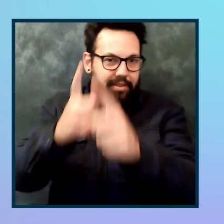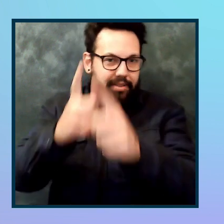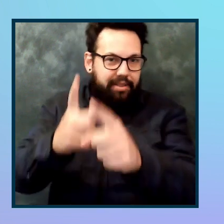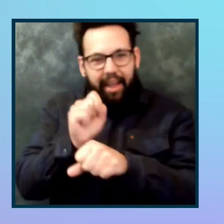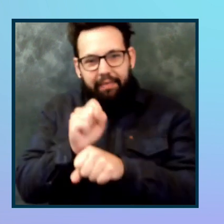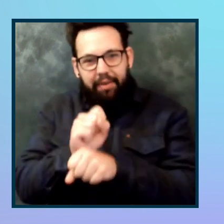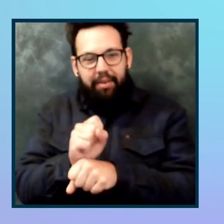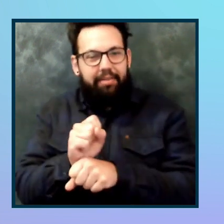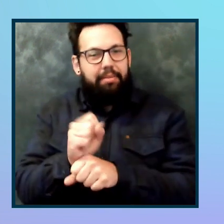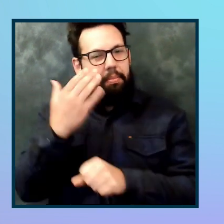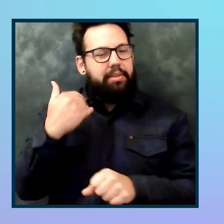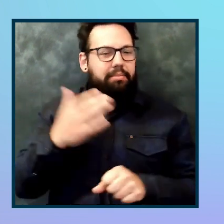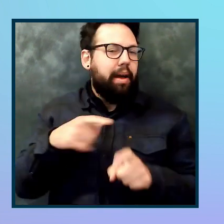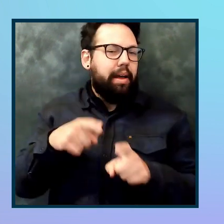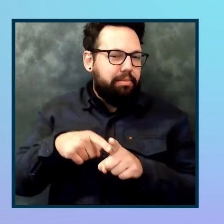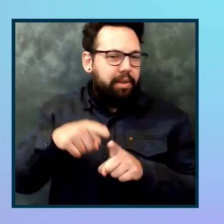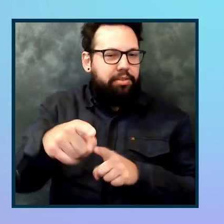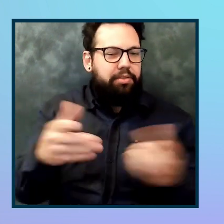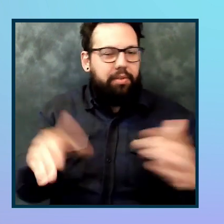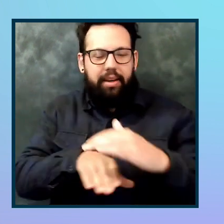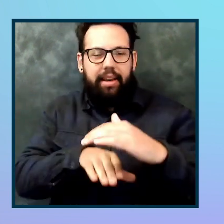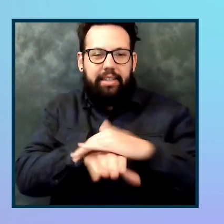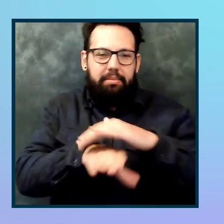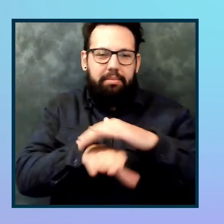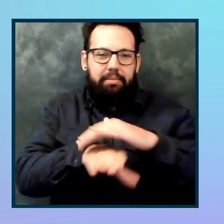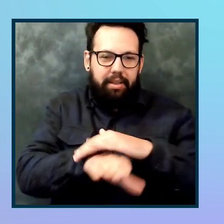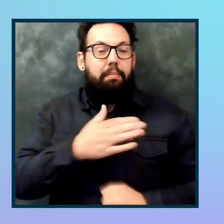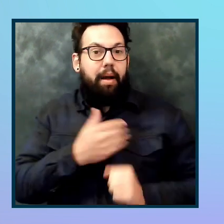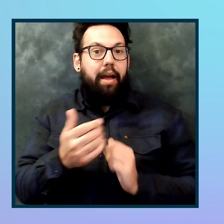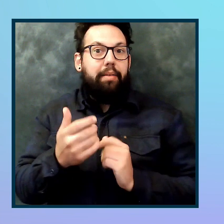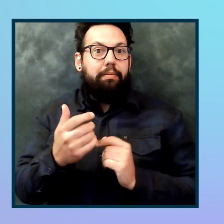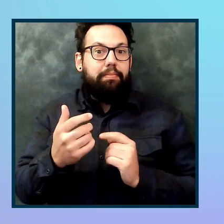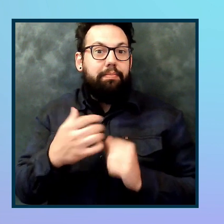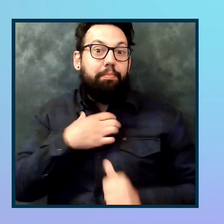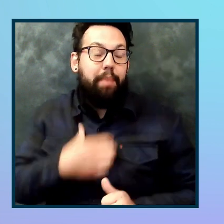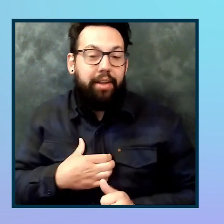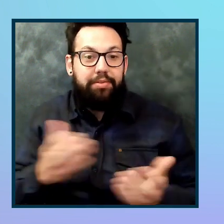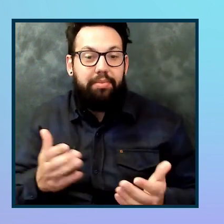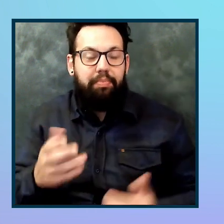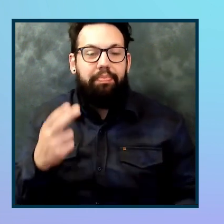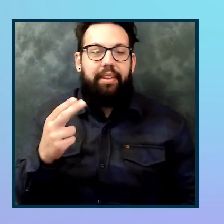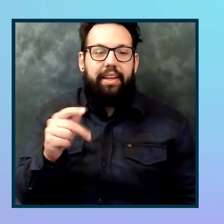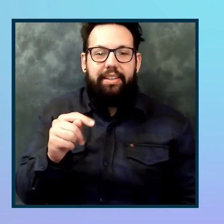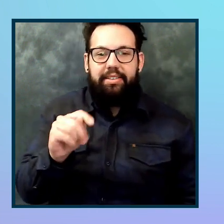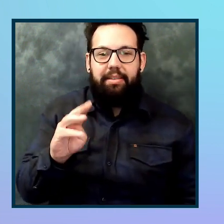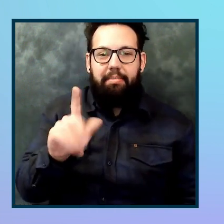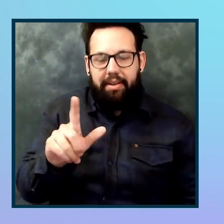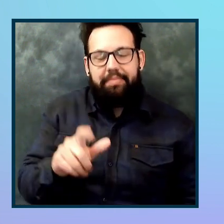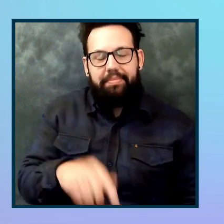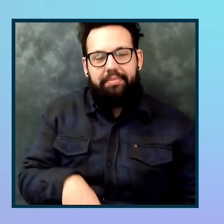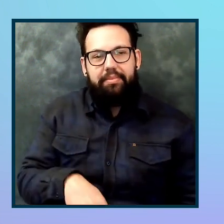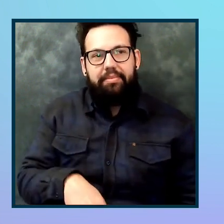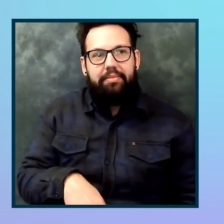and other things as well, and HTML is a big passion of mine. I think it's really not feasible for us